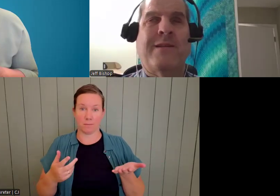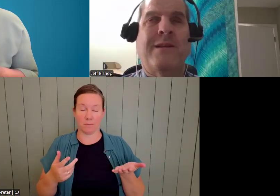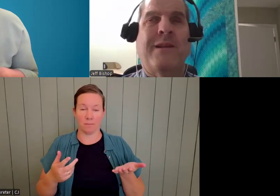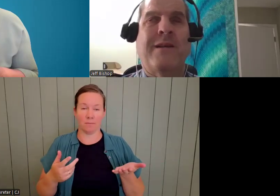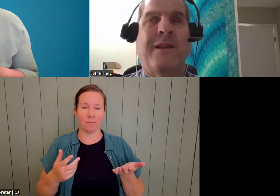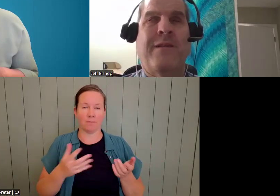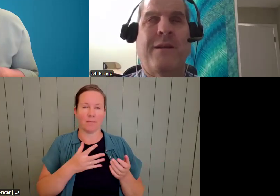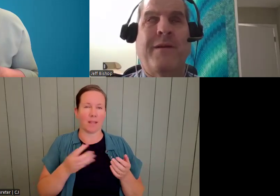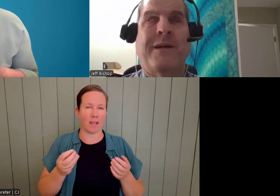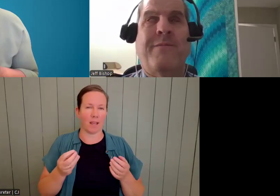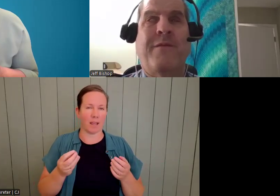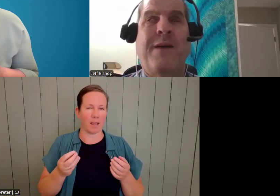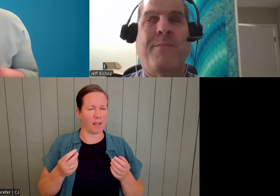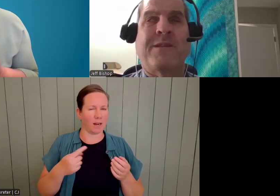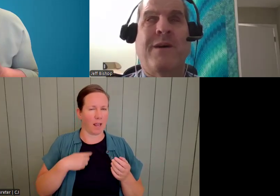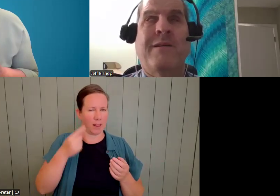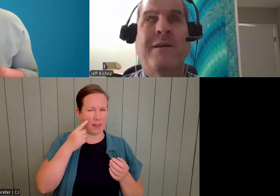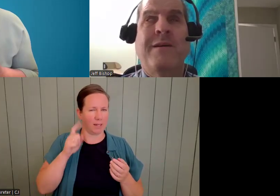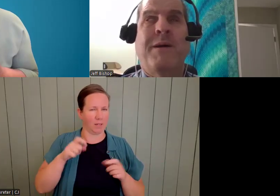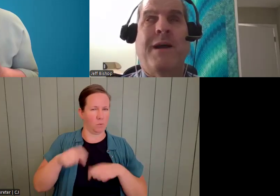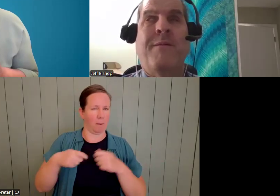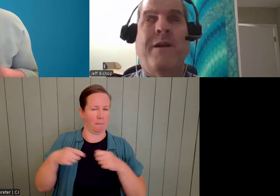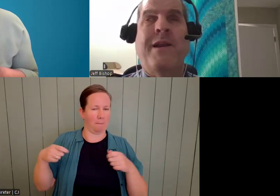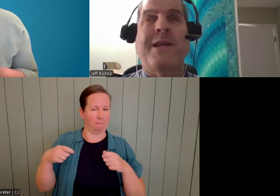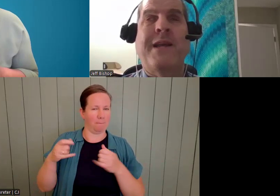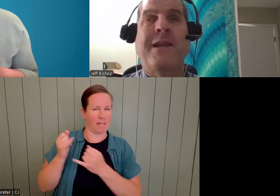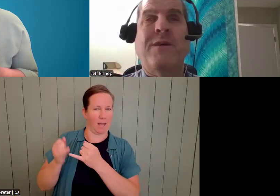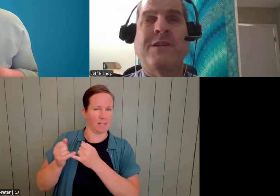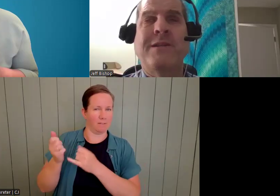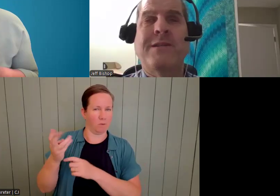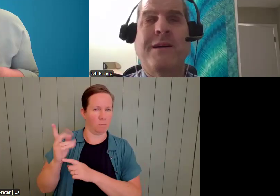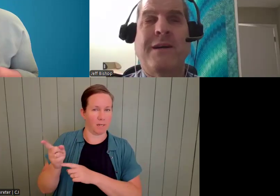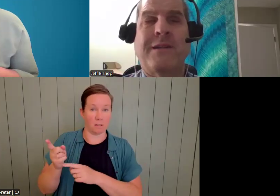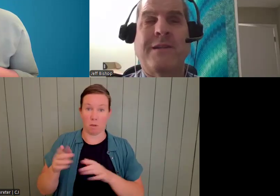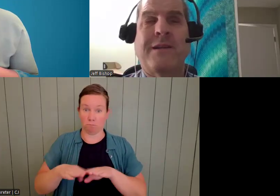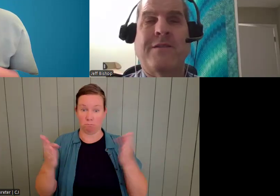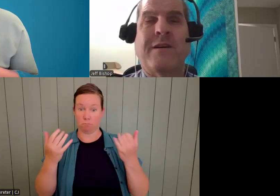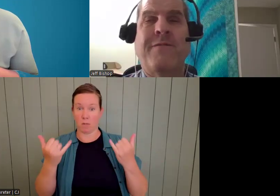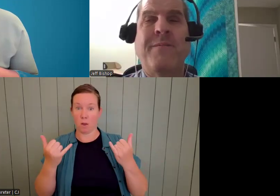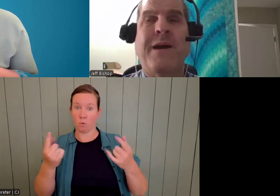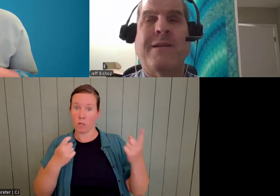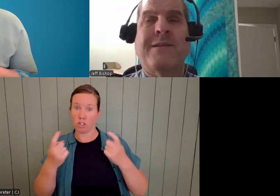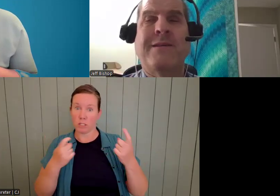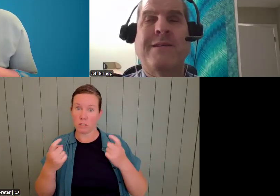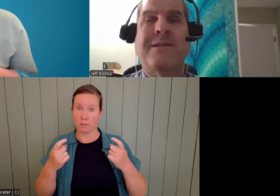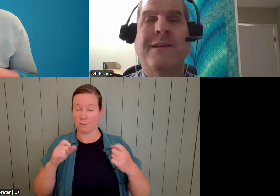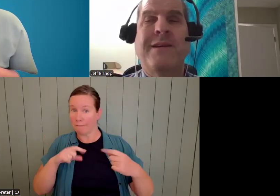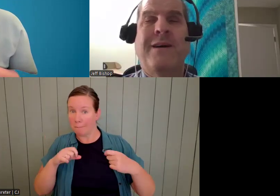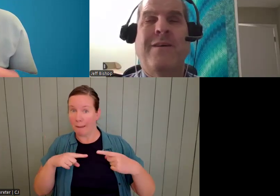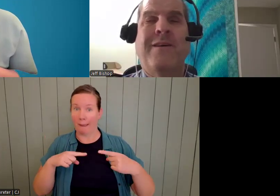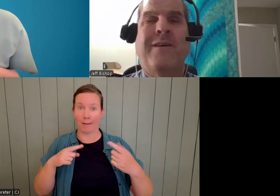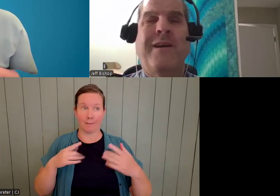need to leave a little bit of time for wrap up as well. But I'm ready to take any questions, constructive feedback,